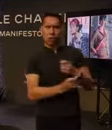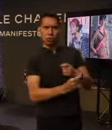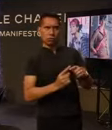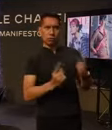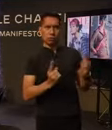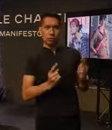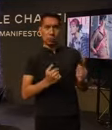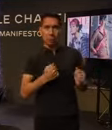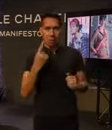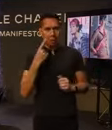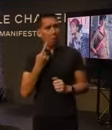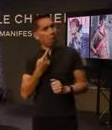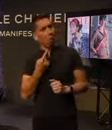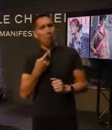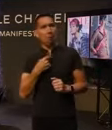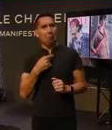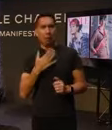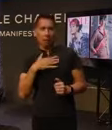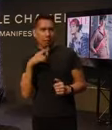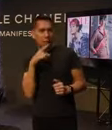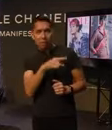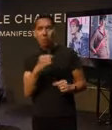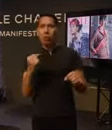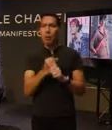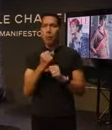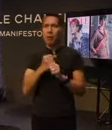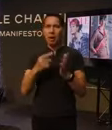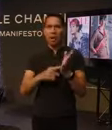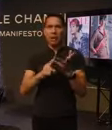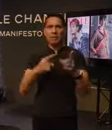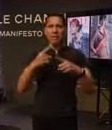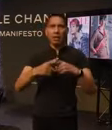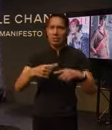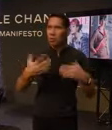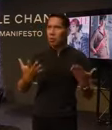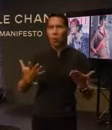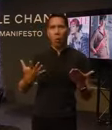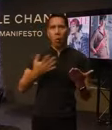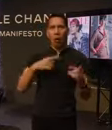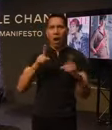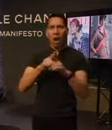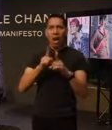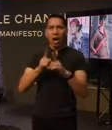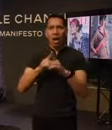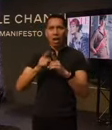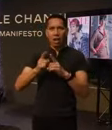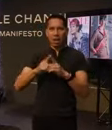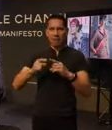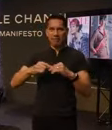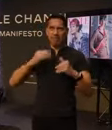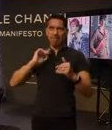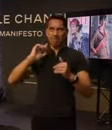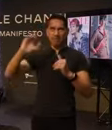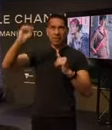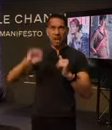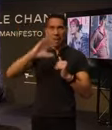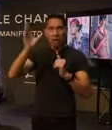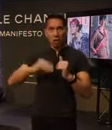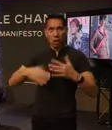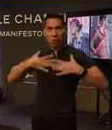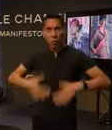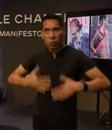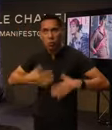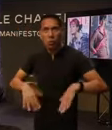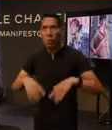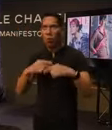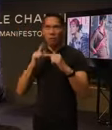was producing Le Tuxedo or his safari suits, or, you know, you may